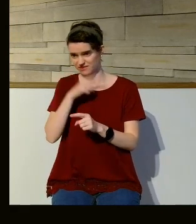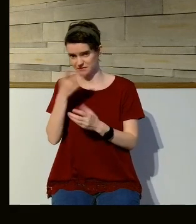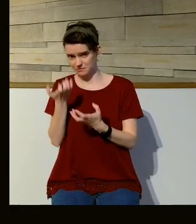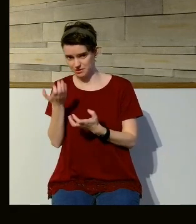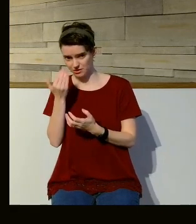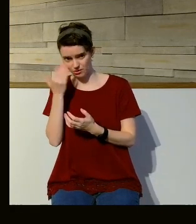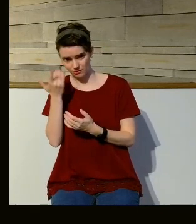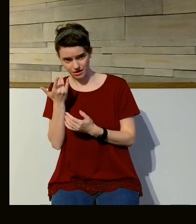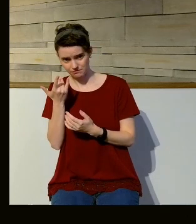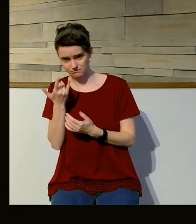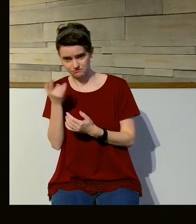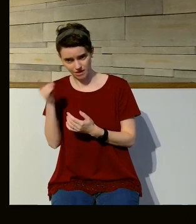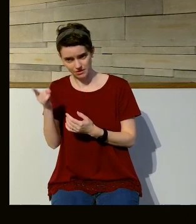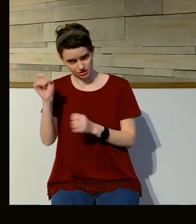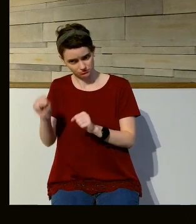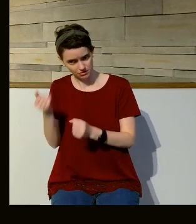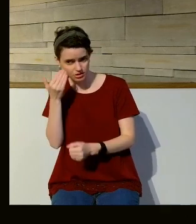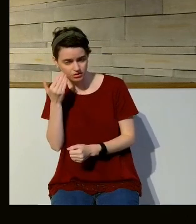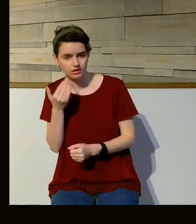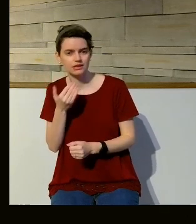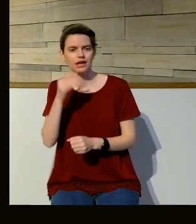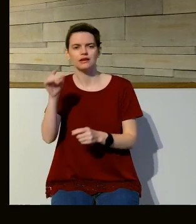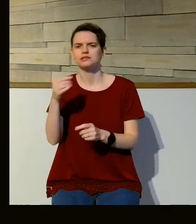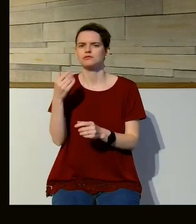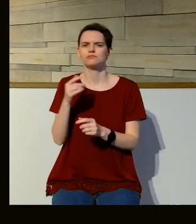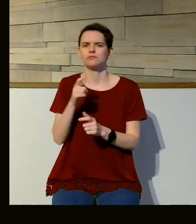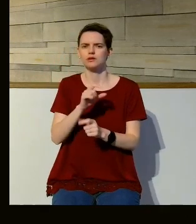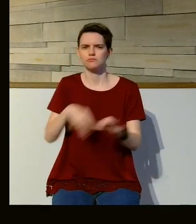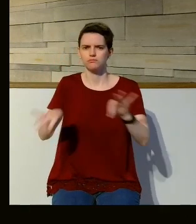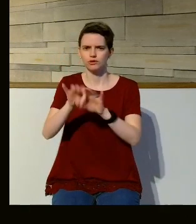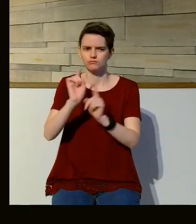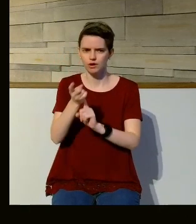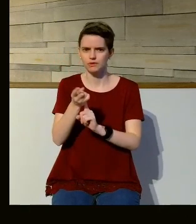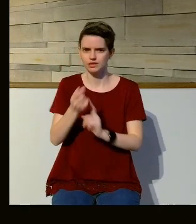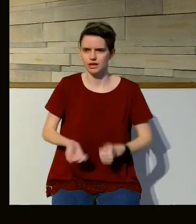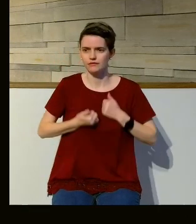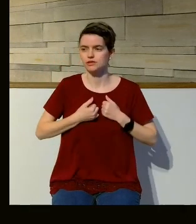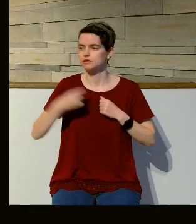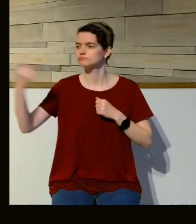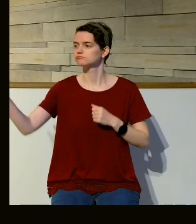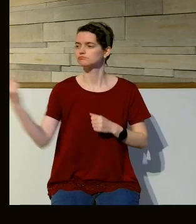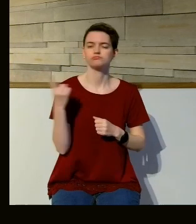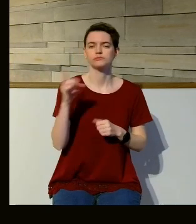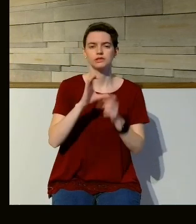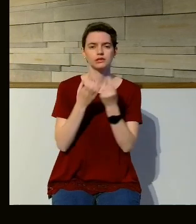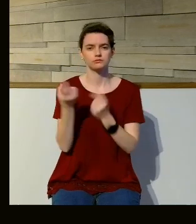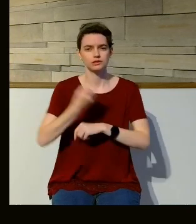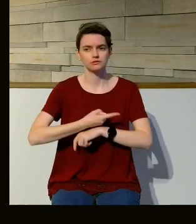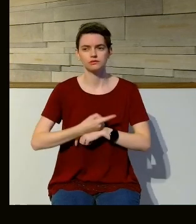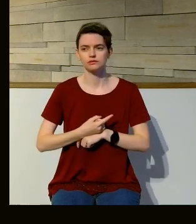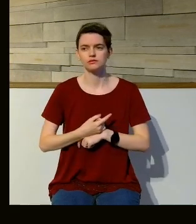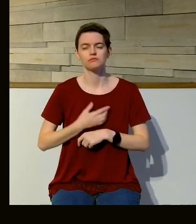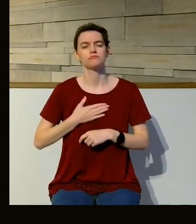and maybe this guy was the man for the job. So here was the pivotal moment in my life and ministry. He walks into class one day,